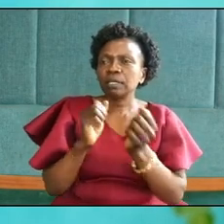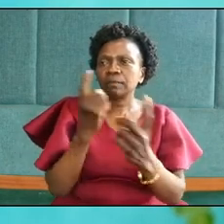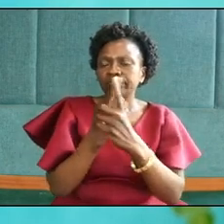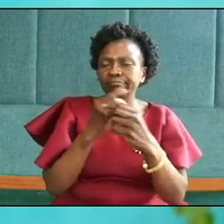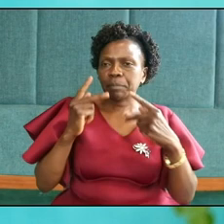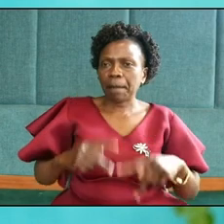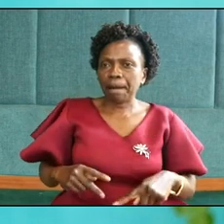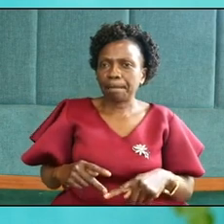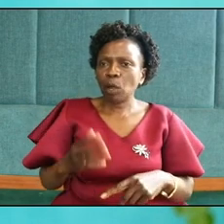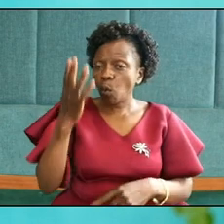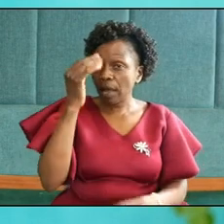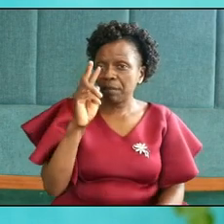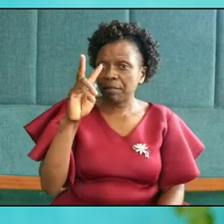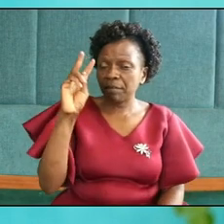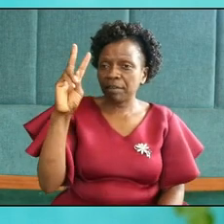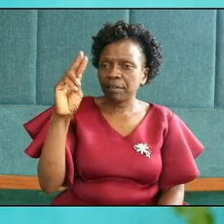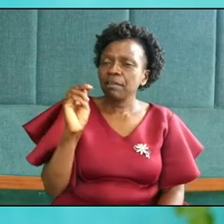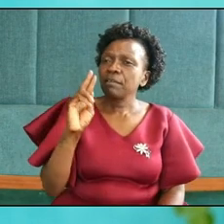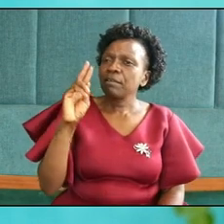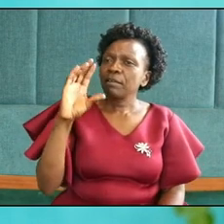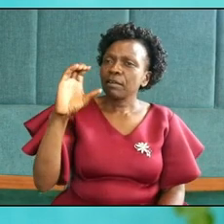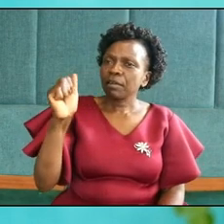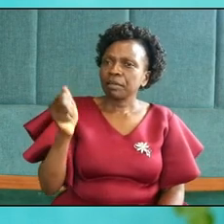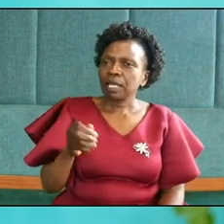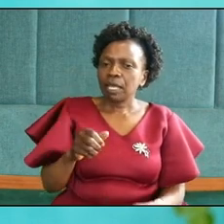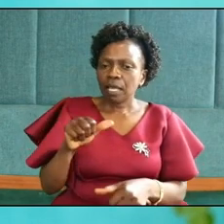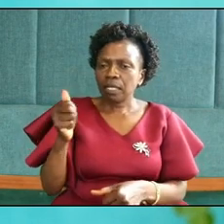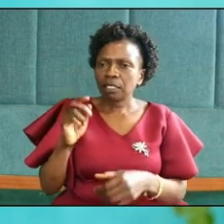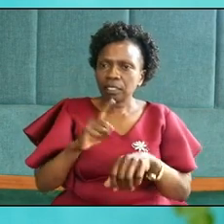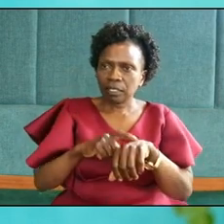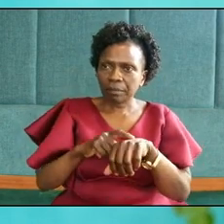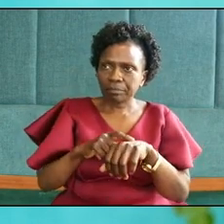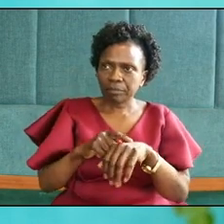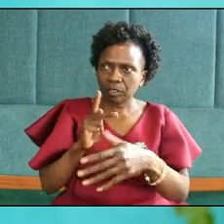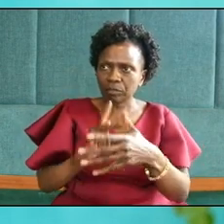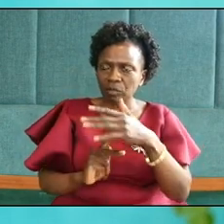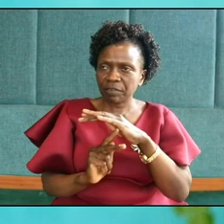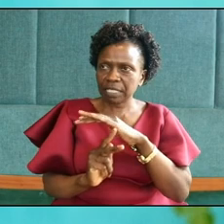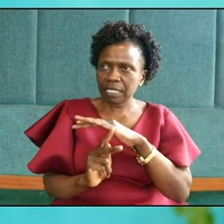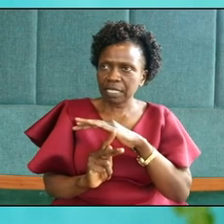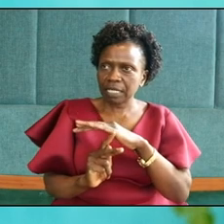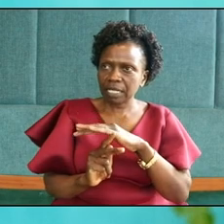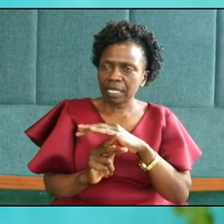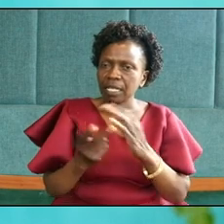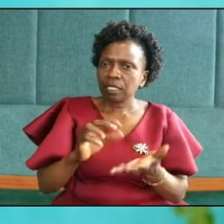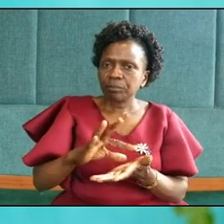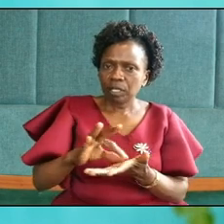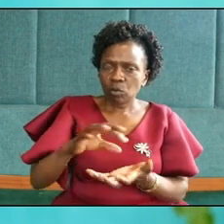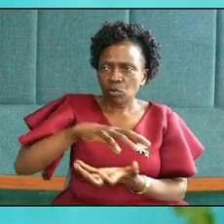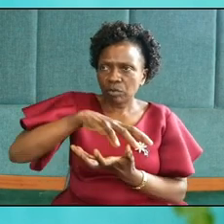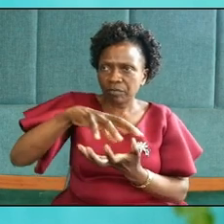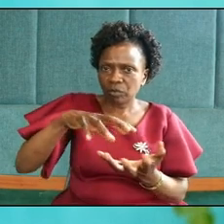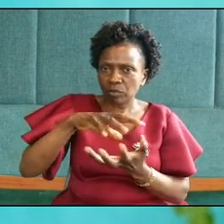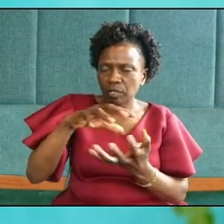Why is it Vuca? End time biblical prophecy is tinkling. There is spiritual confusion